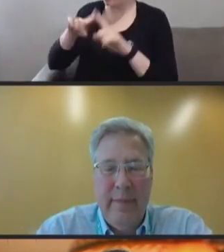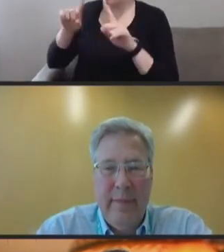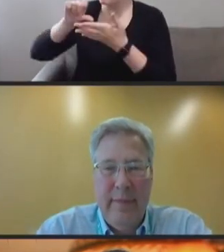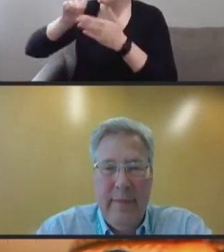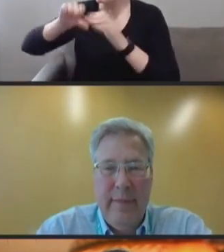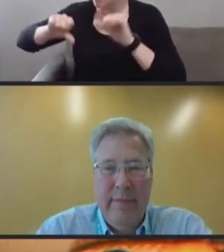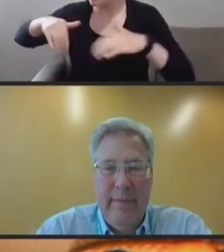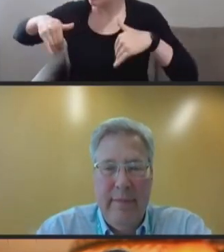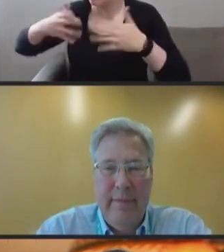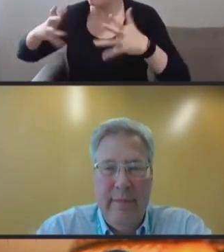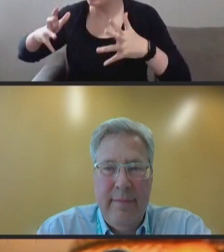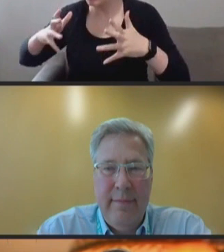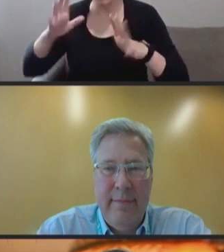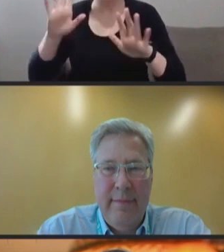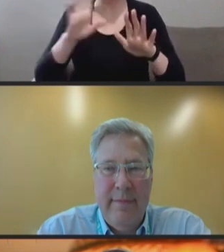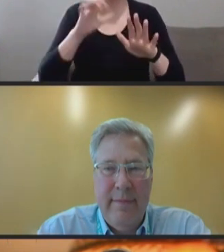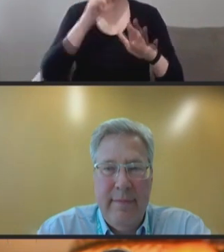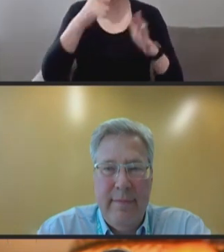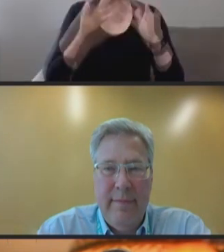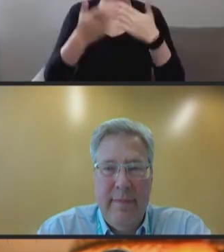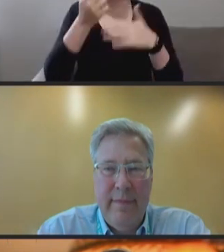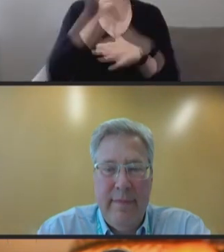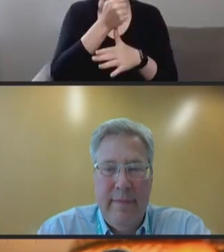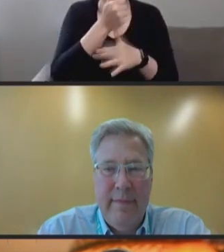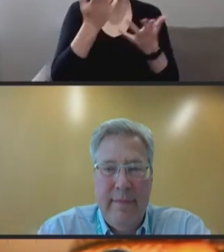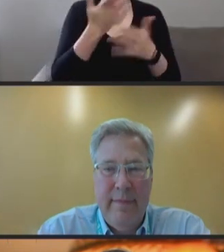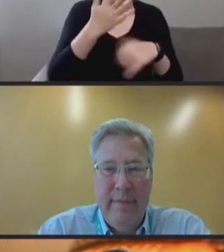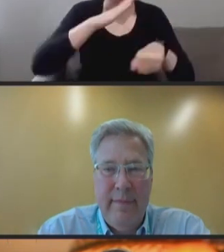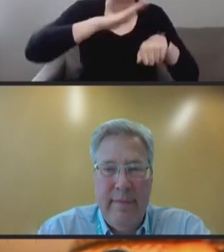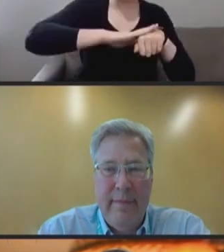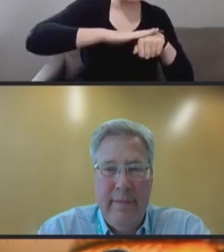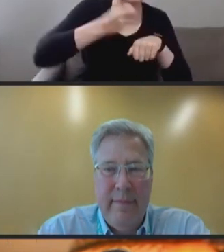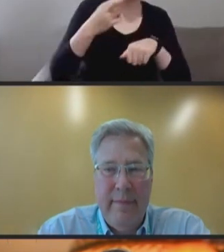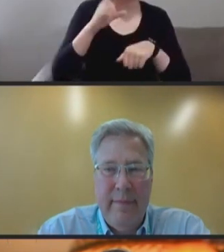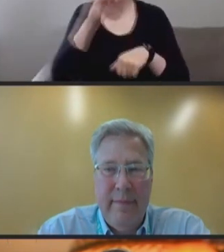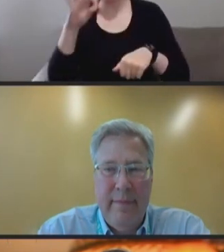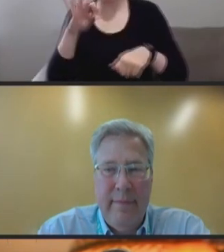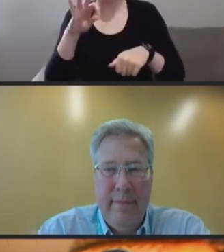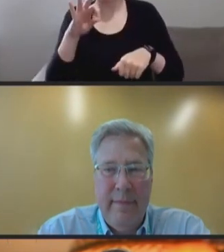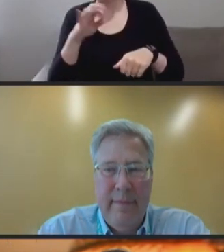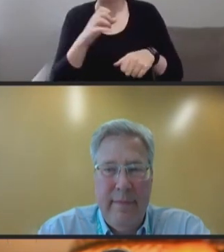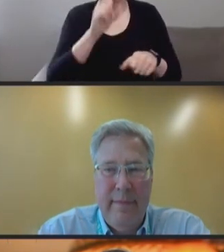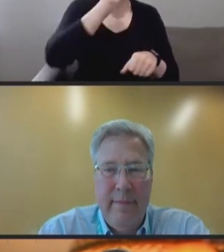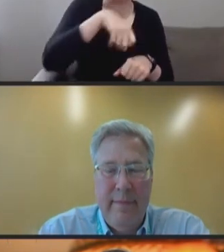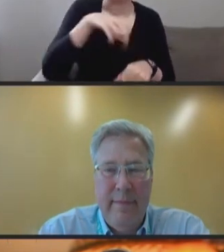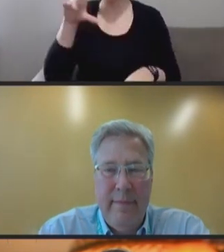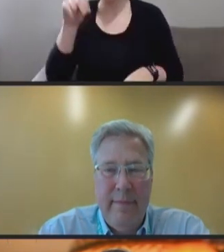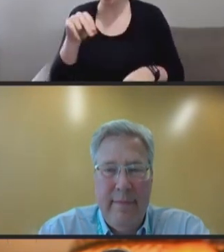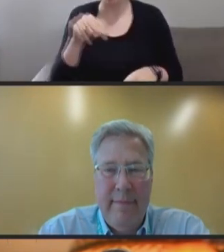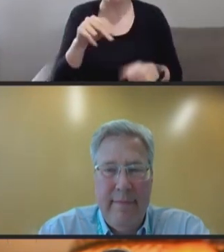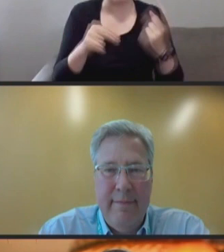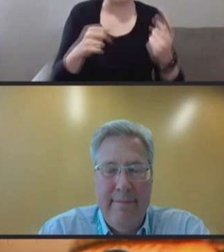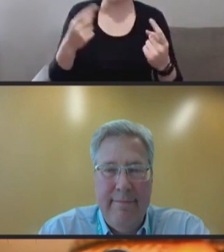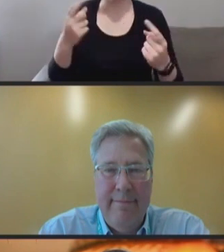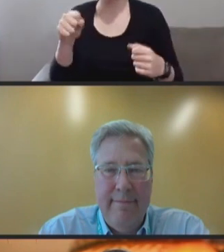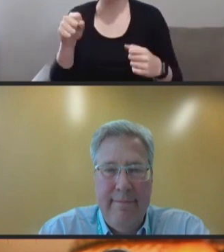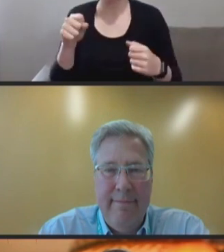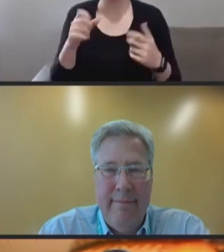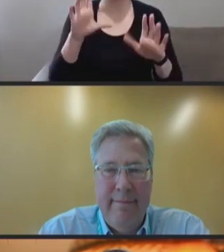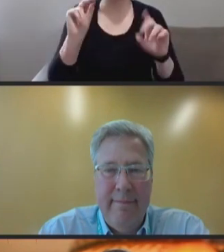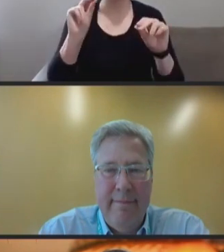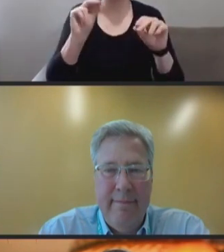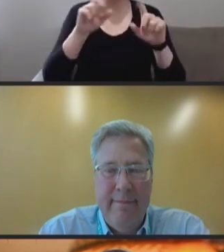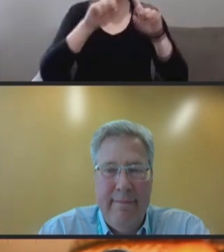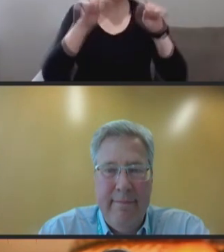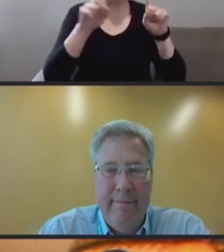not necessarily prioritizing what's on or off in a binary fashion, but here's what needs to be done for some of these different groups of pathogens.